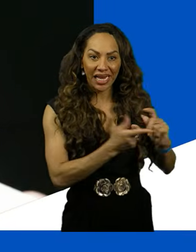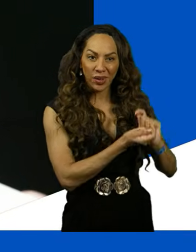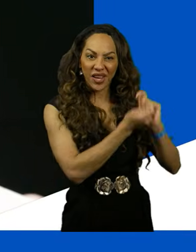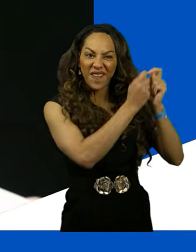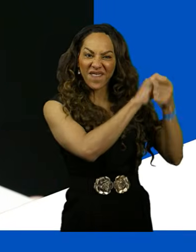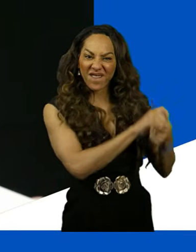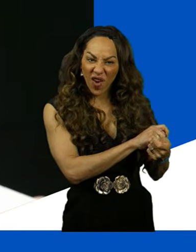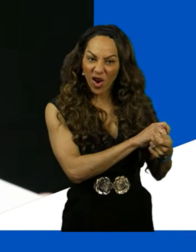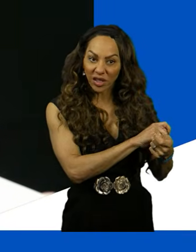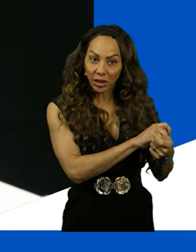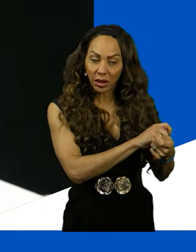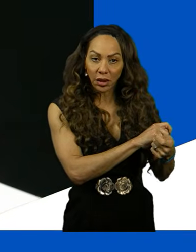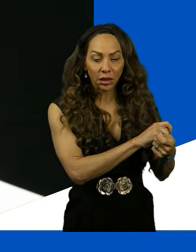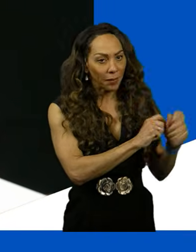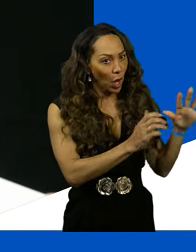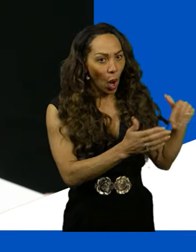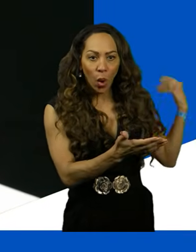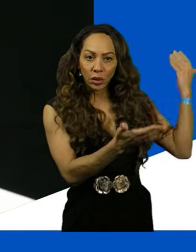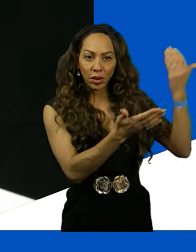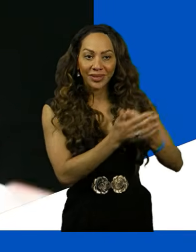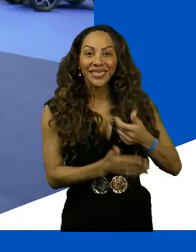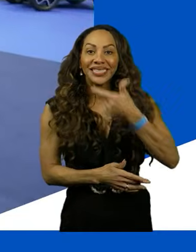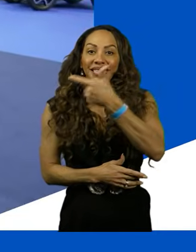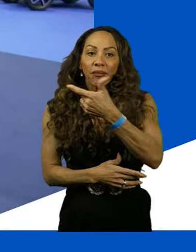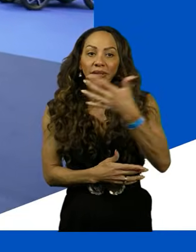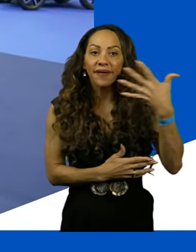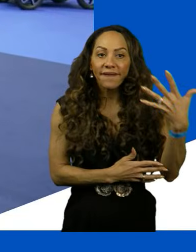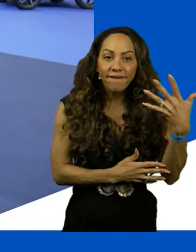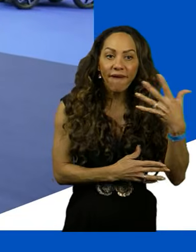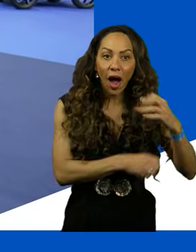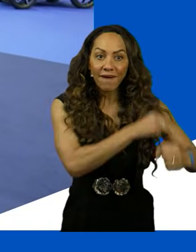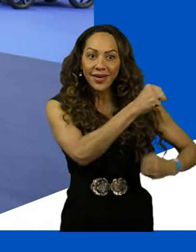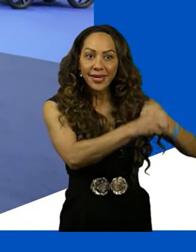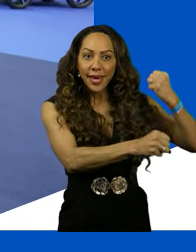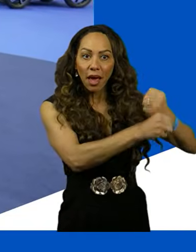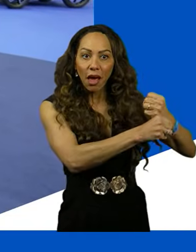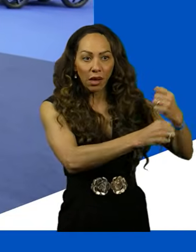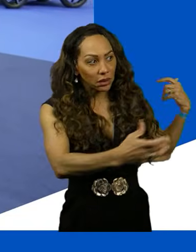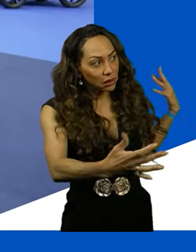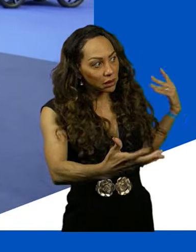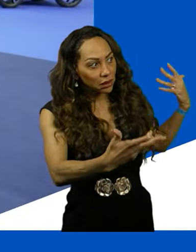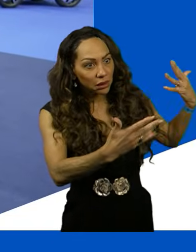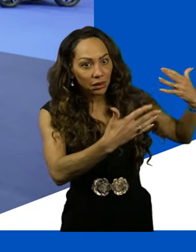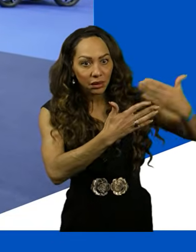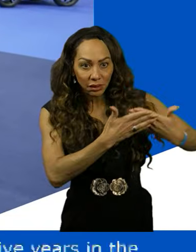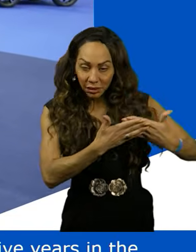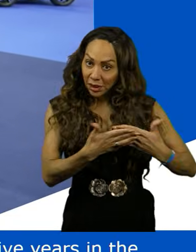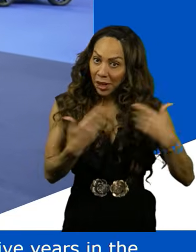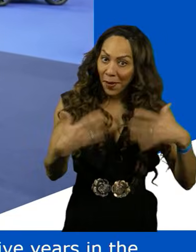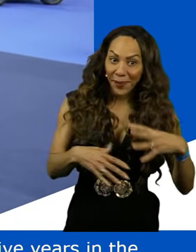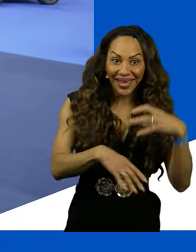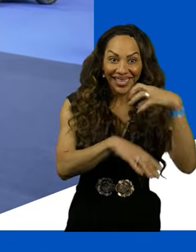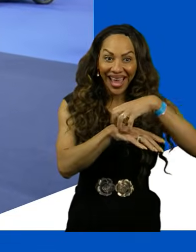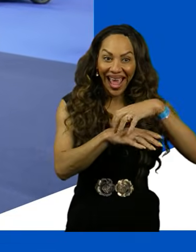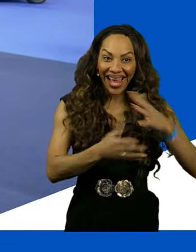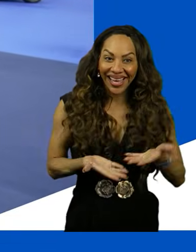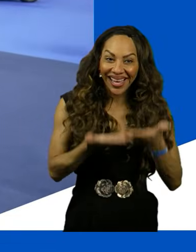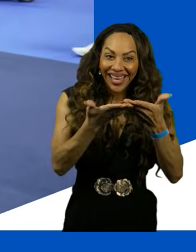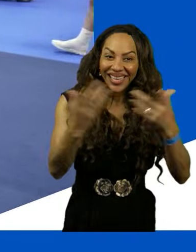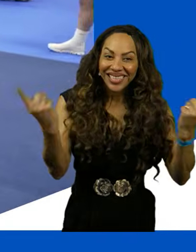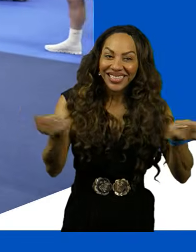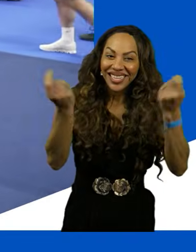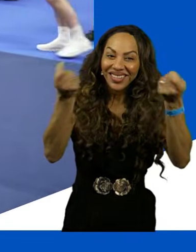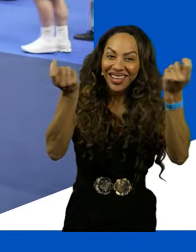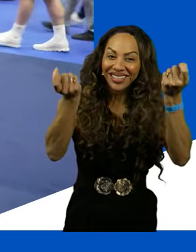celebrated 75 years in the business. Wow, well I hope there was cake when you had that celebration. So if our customers are thinking